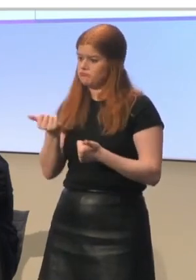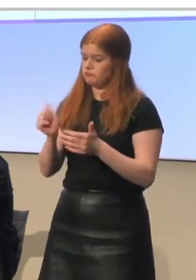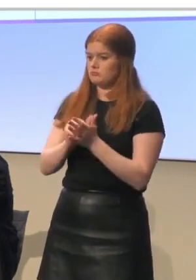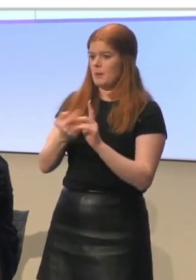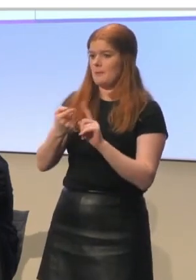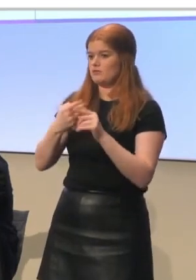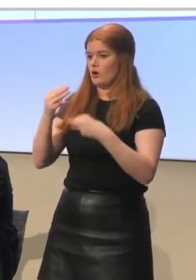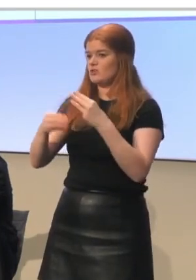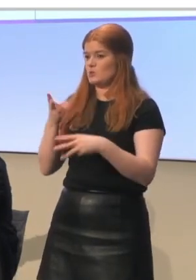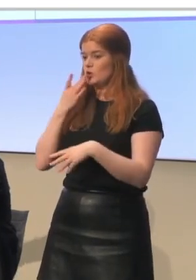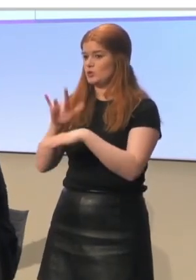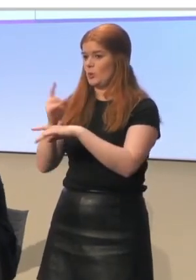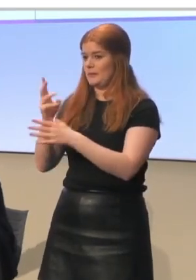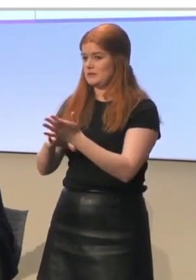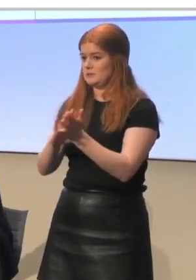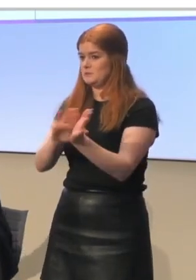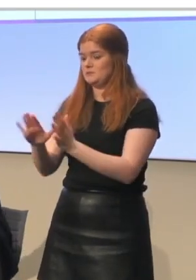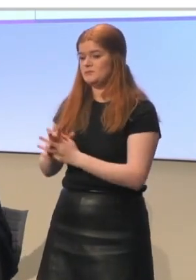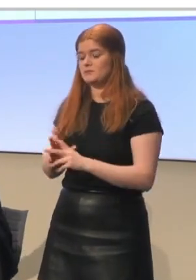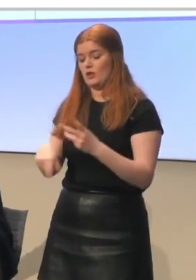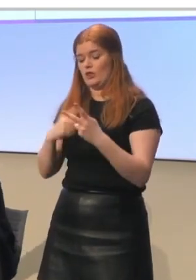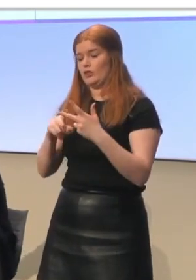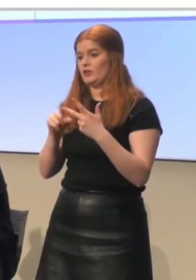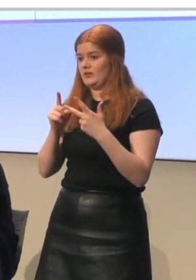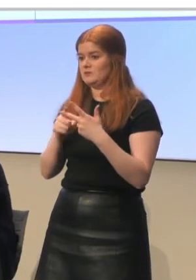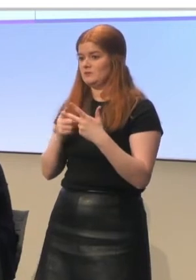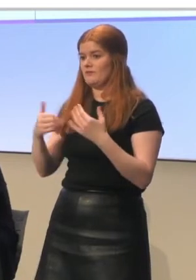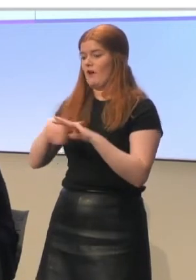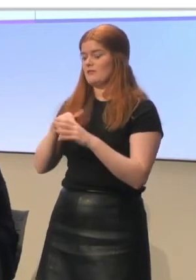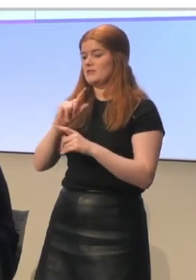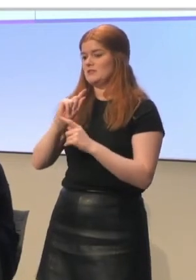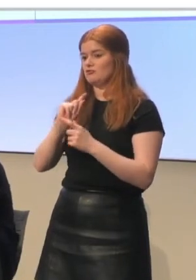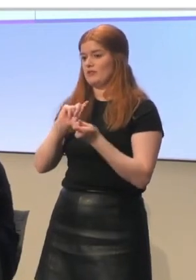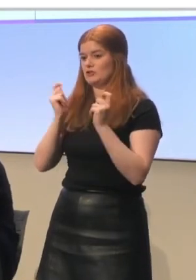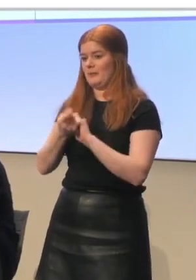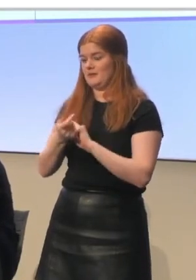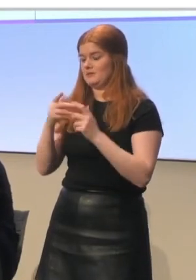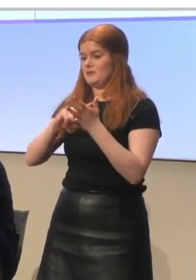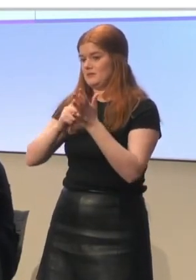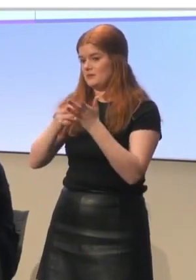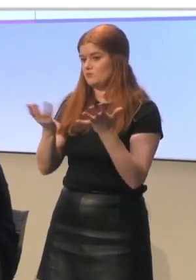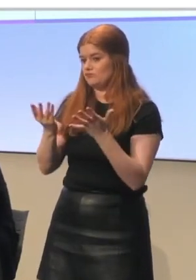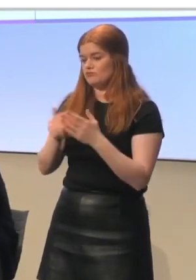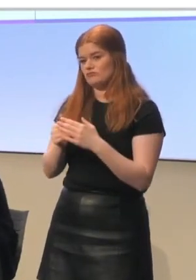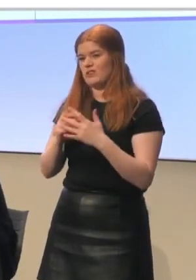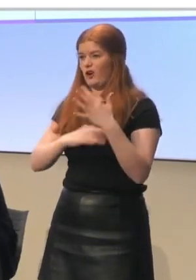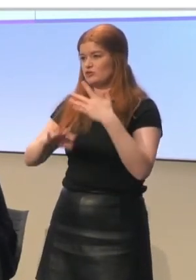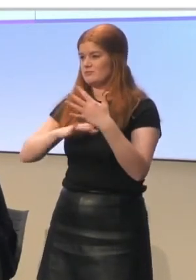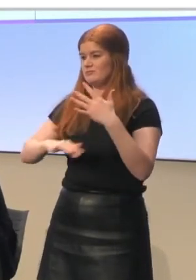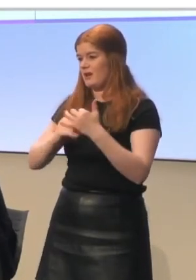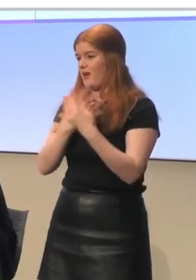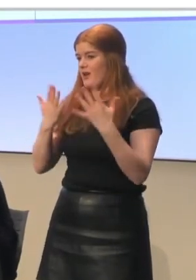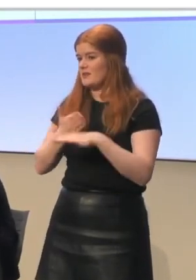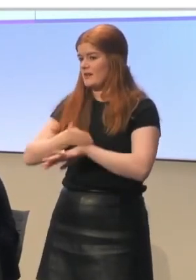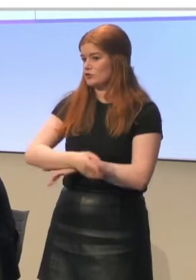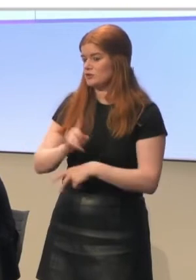and we'll touch on some of that in a moment. The third thing that a lot of the transition planning seemed to do, and it seemed to underpin a lot of the